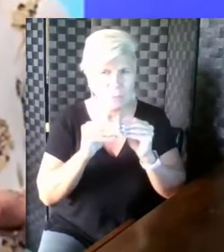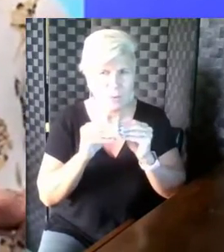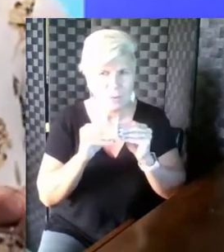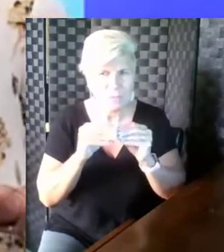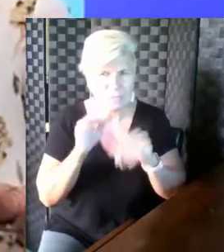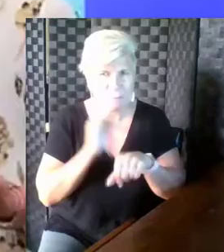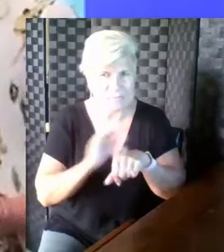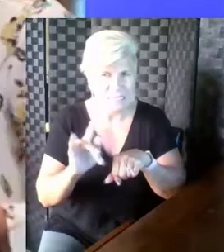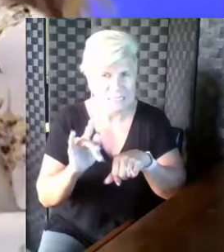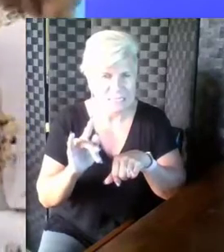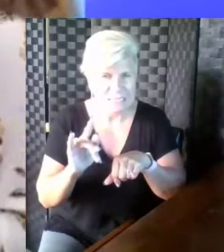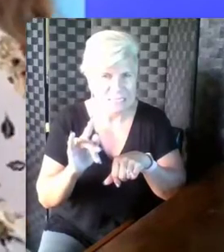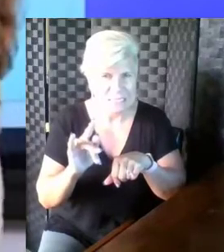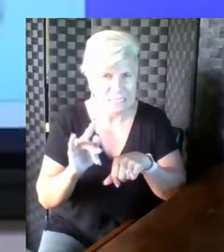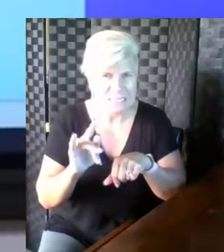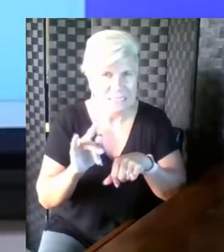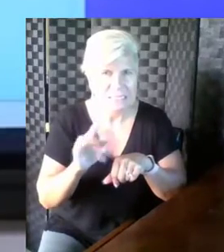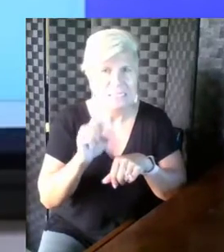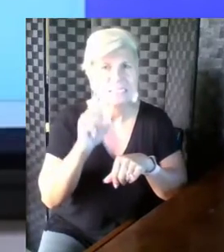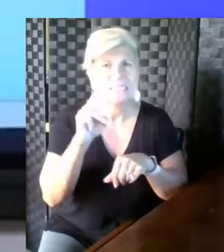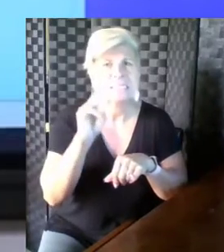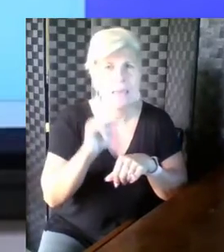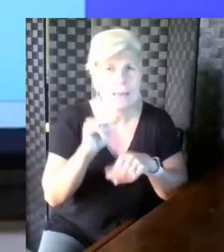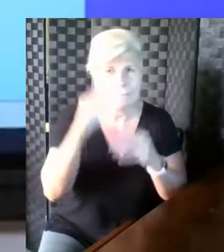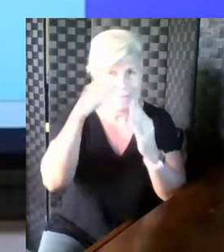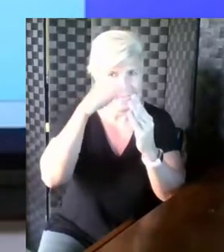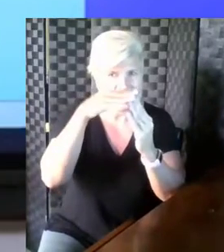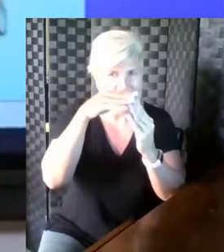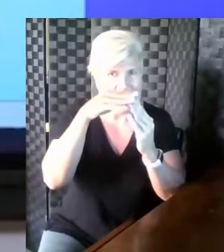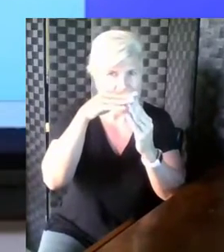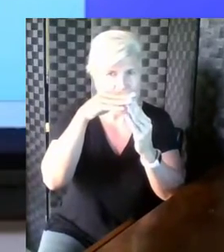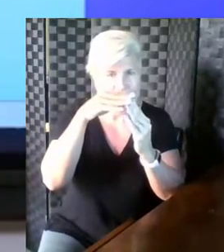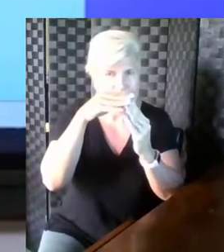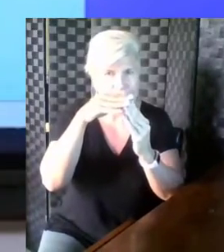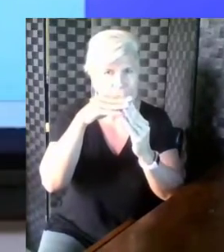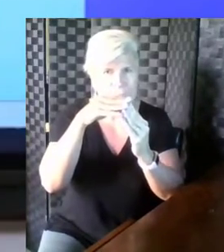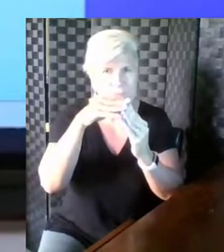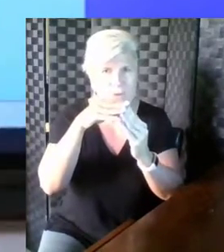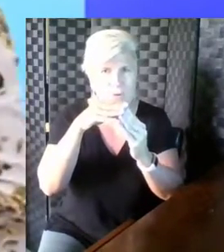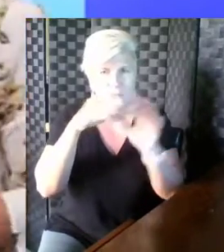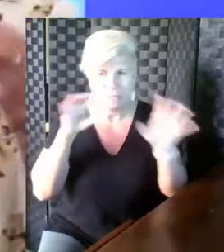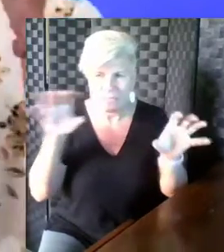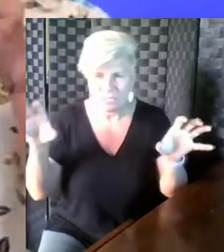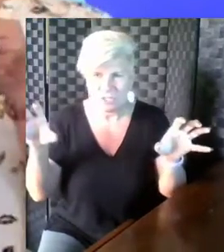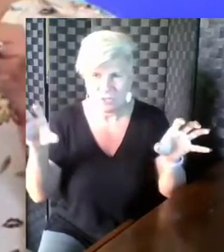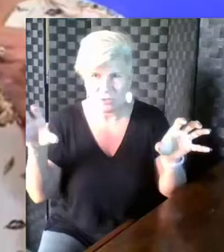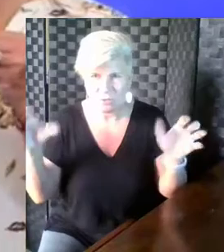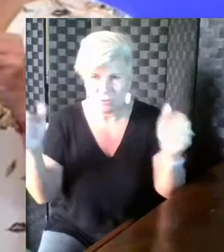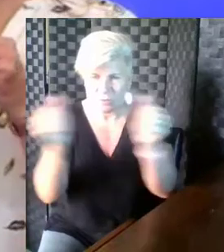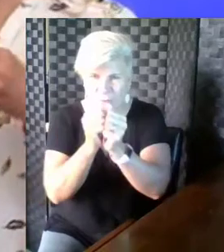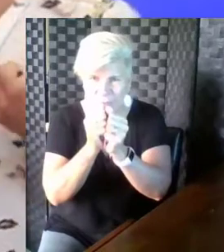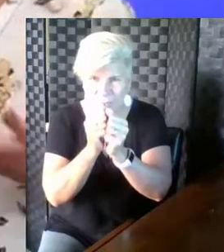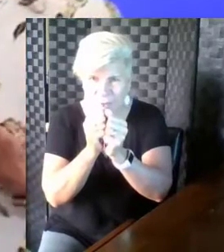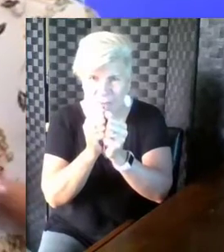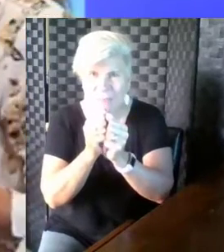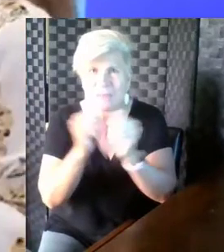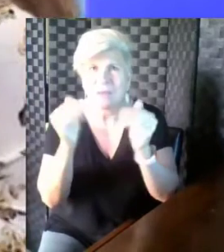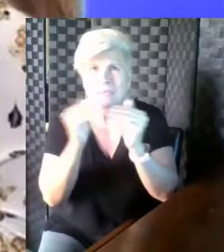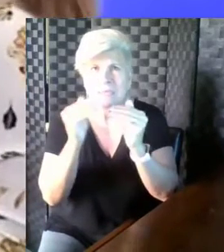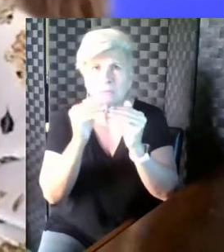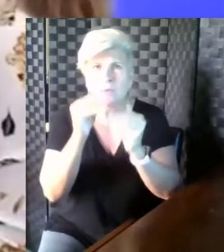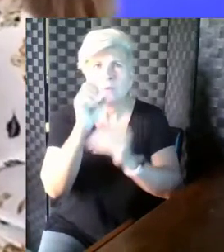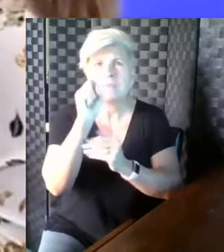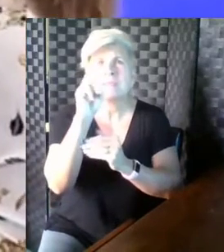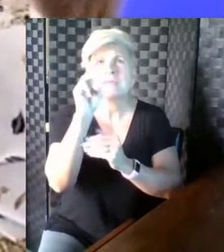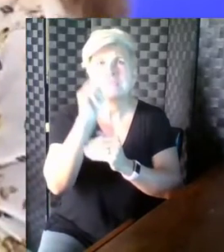missing? That's right, our sum is missing at the top. So we know that if we take these two add-ins and we put them together, then we're going